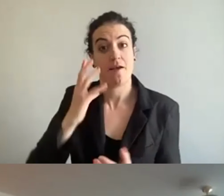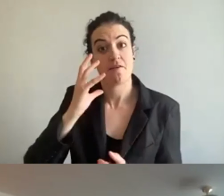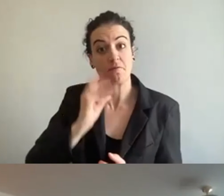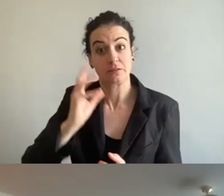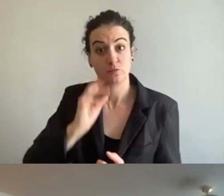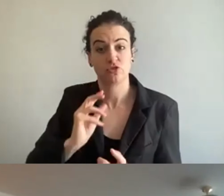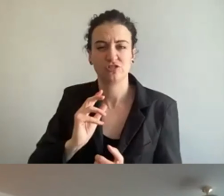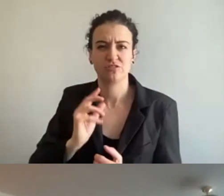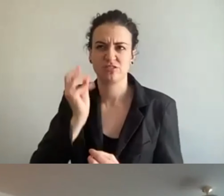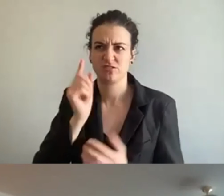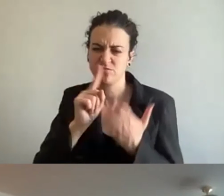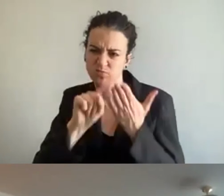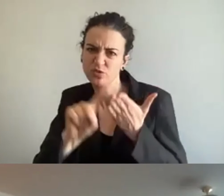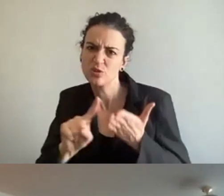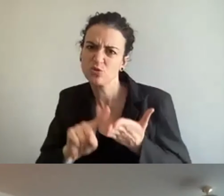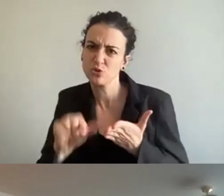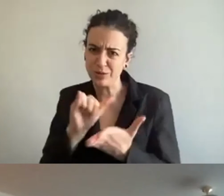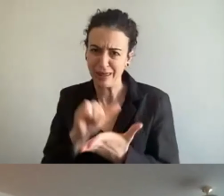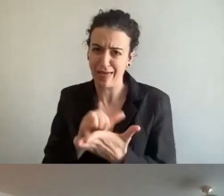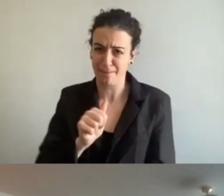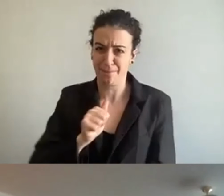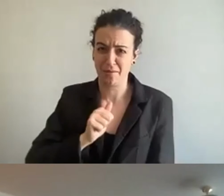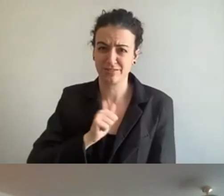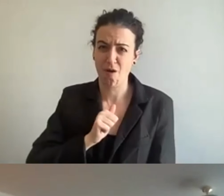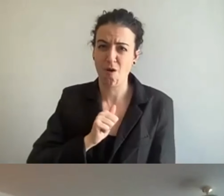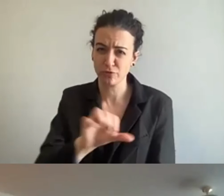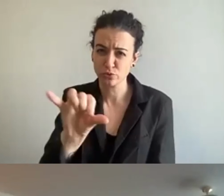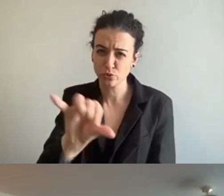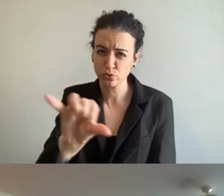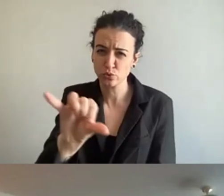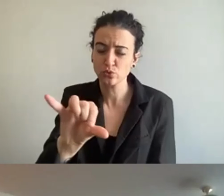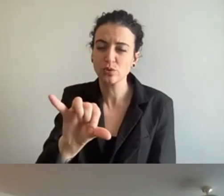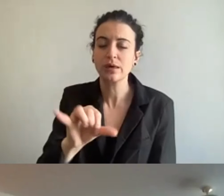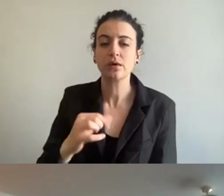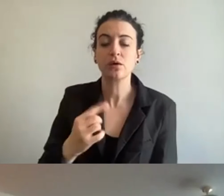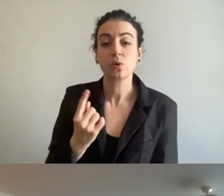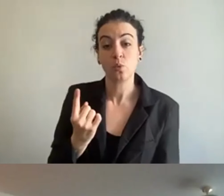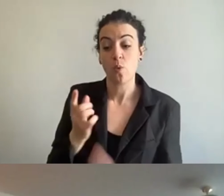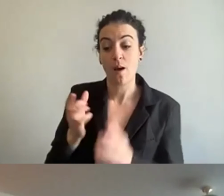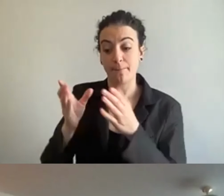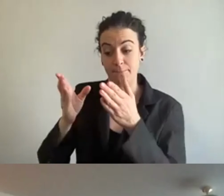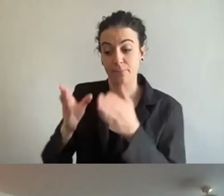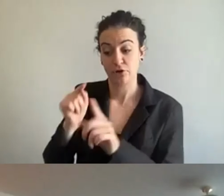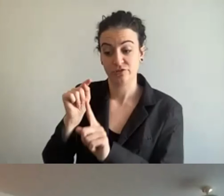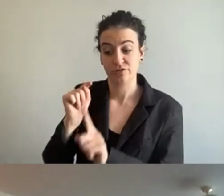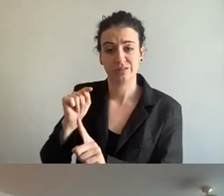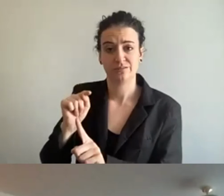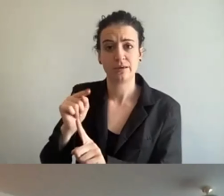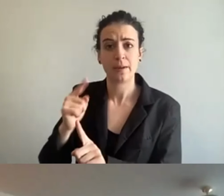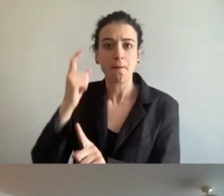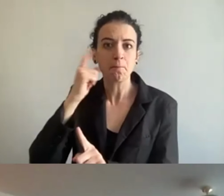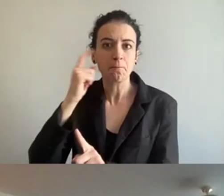with, because she has she's got the mental capacity